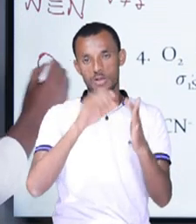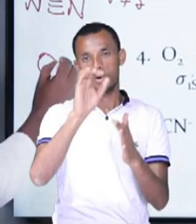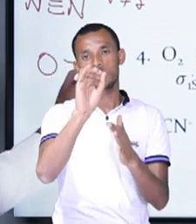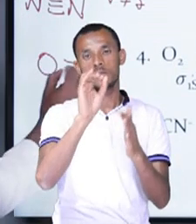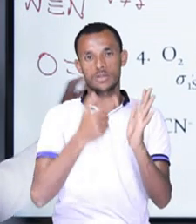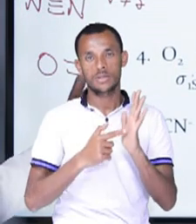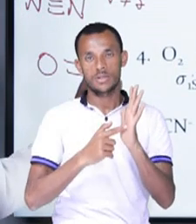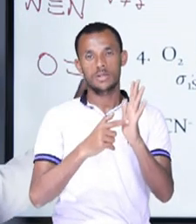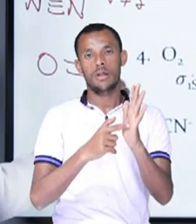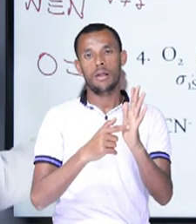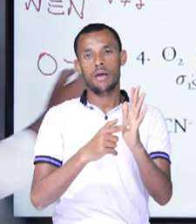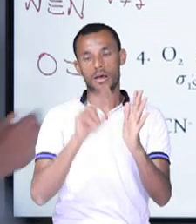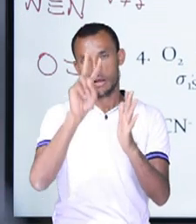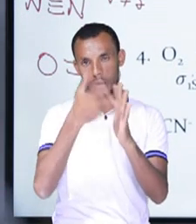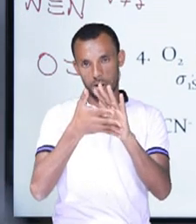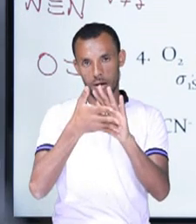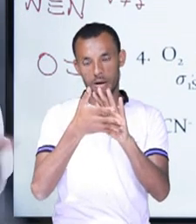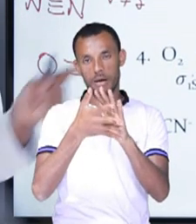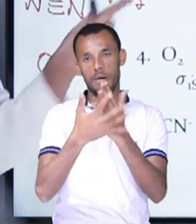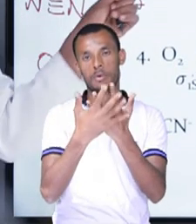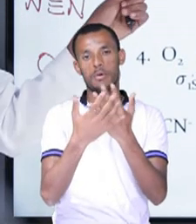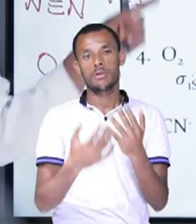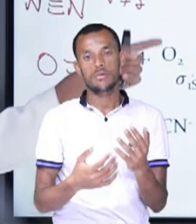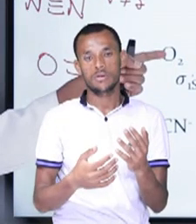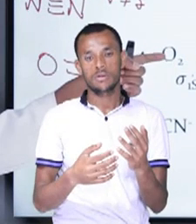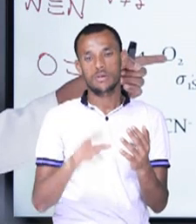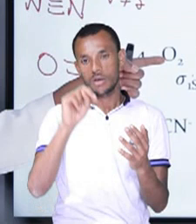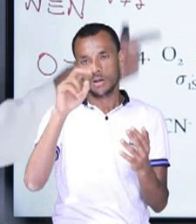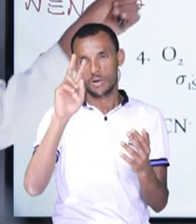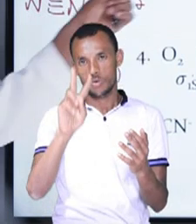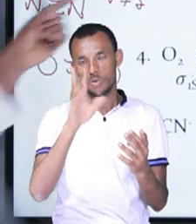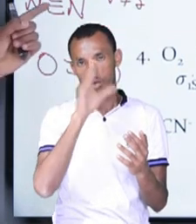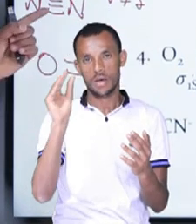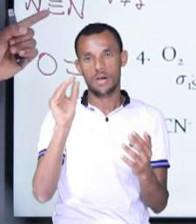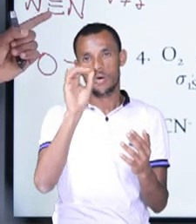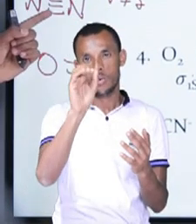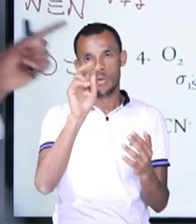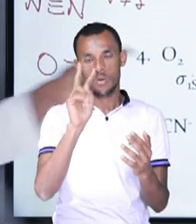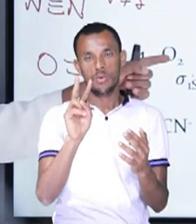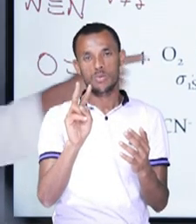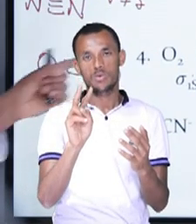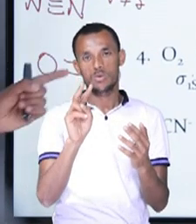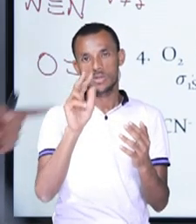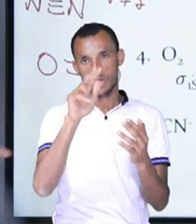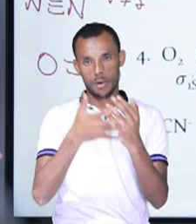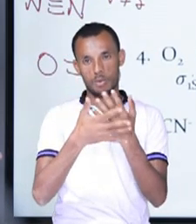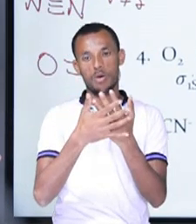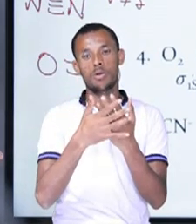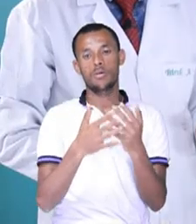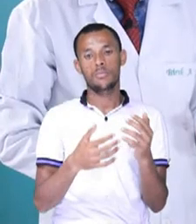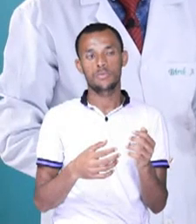oxygen indicates a double bond. By the way, N2 and O2. N2, triple bond. O2, double